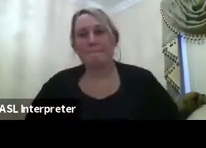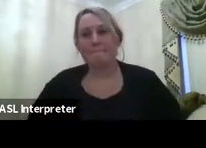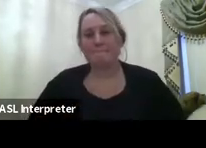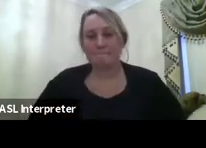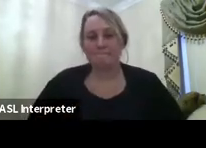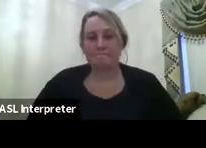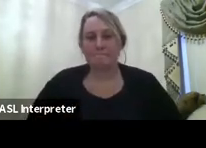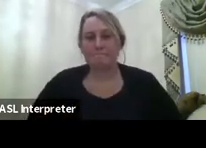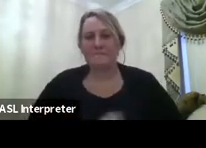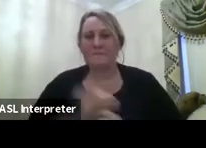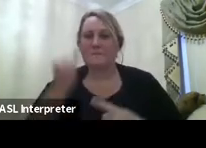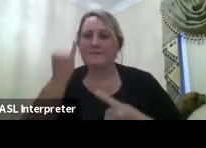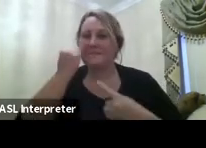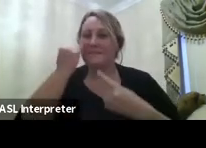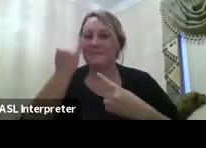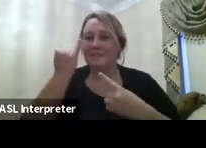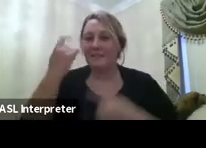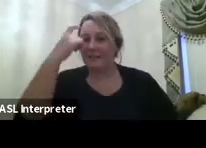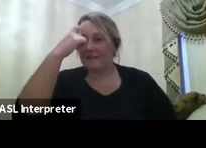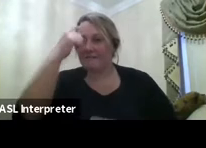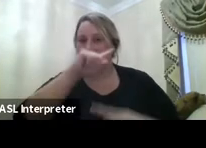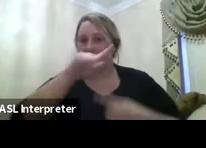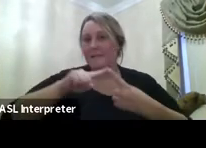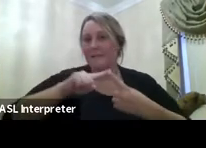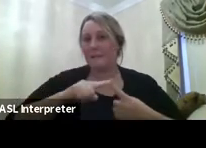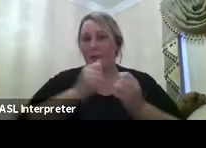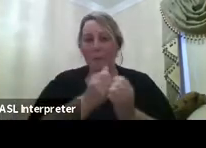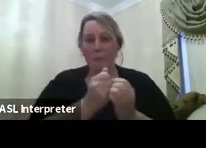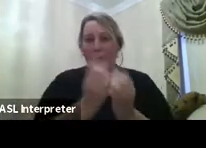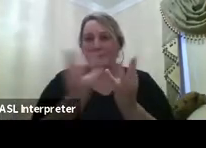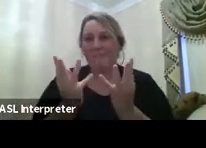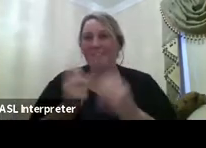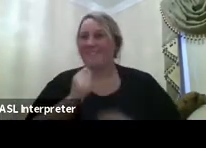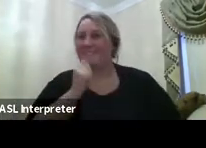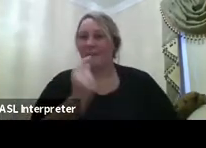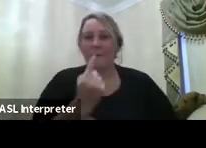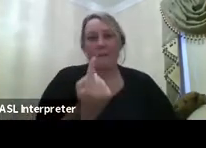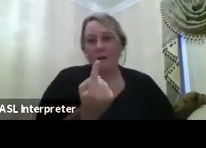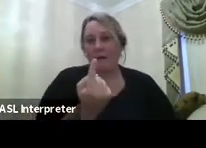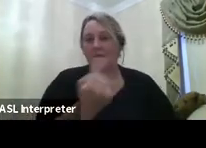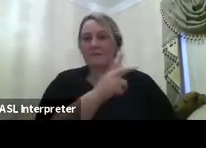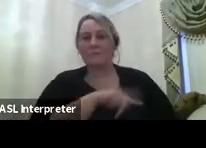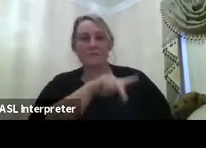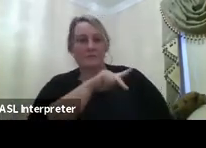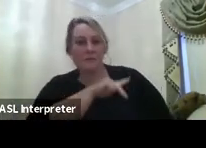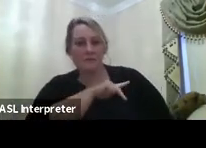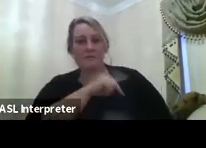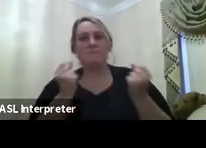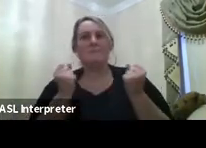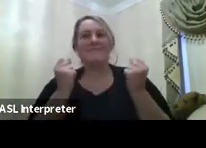um, and not multiple as an aberration, as in multiple personalities, but multiple as in